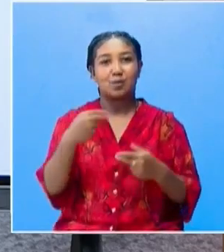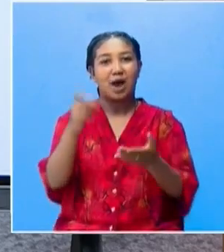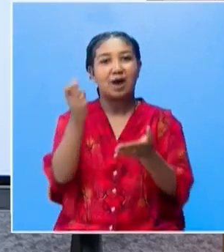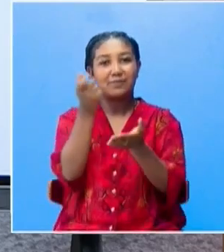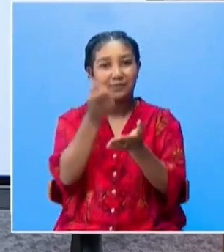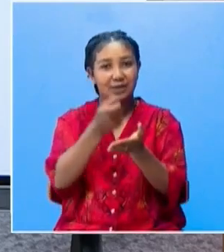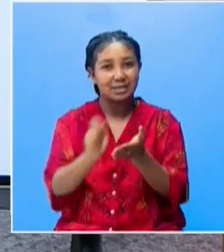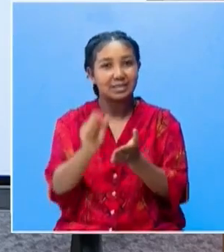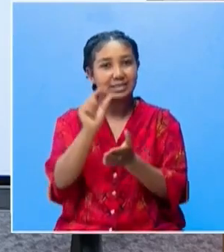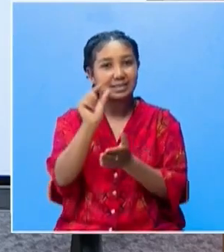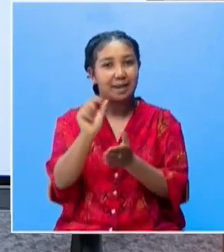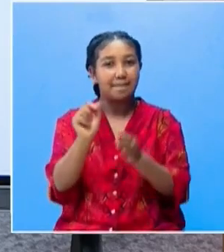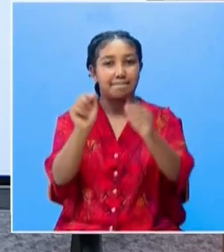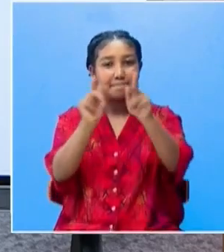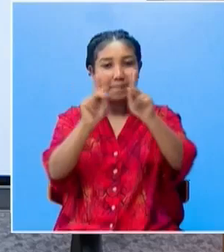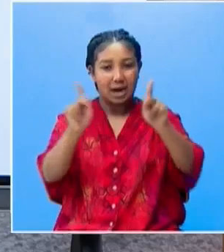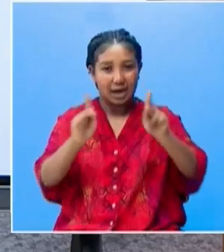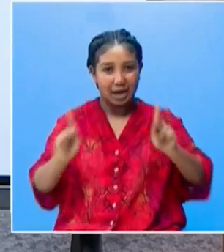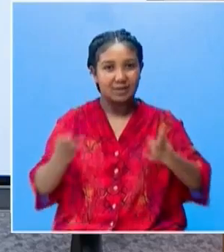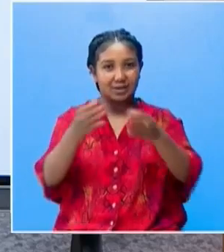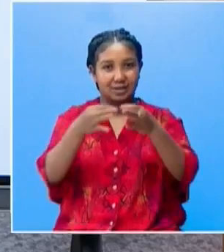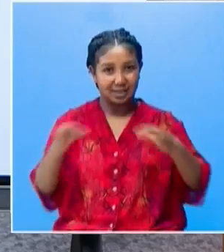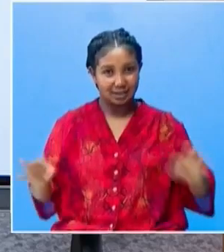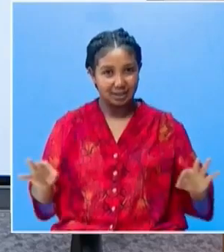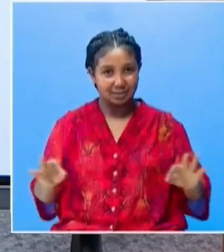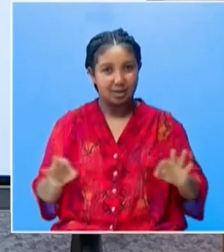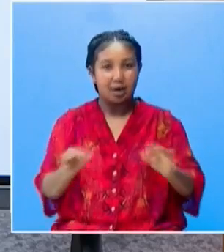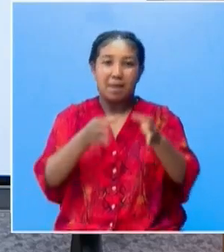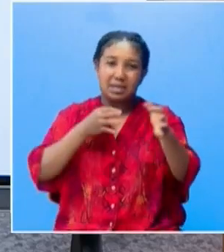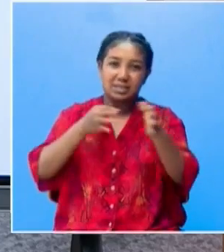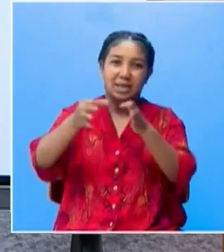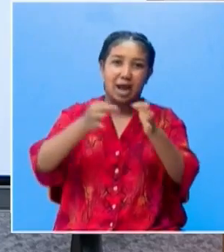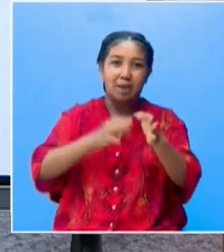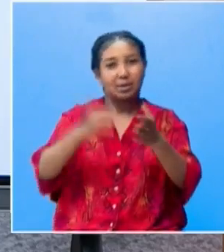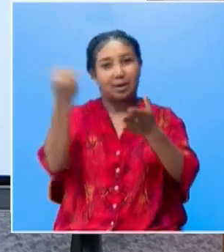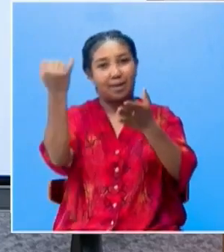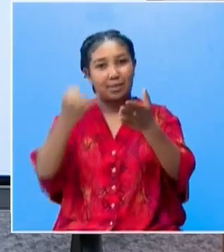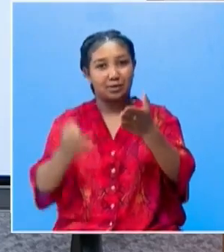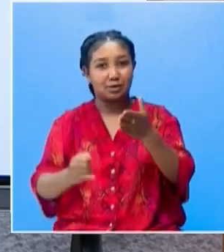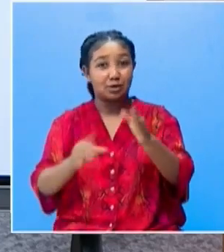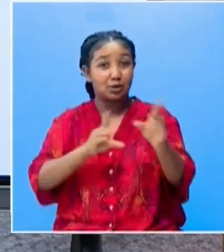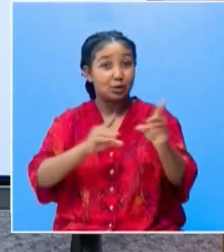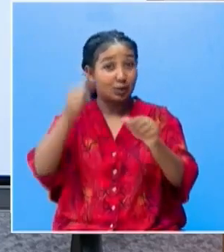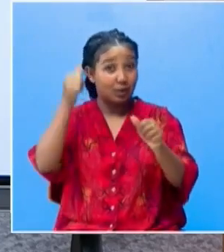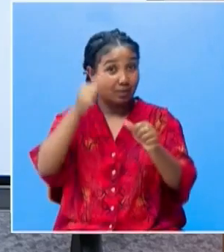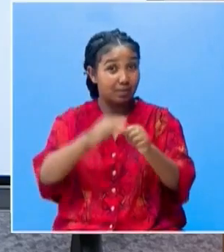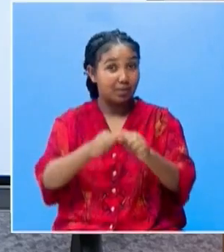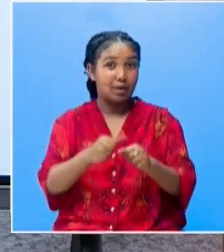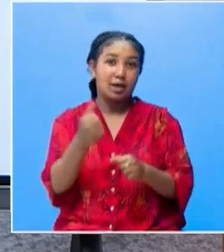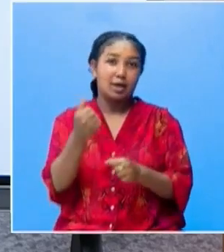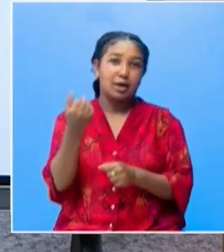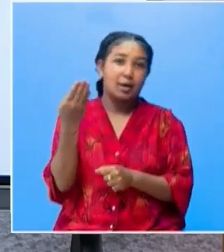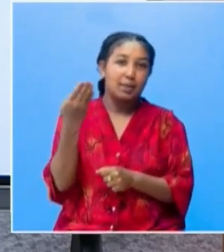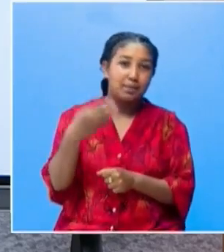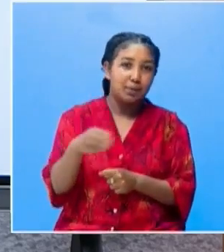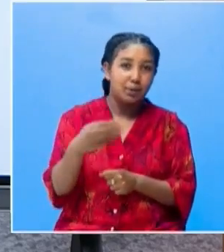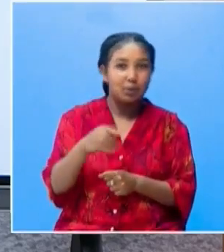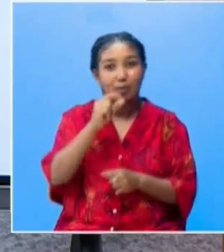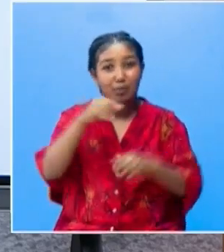written some paragraphs and sentences by describing a picture. Do you remember the bluebird singing on the